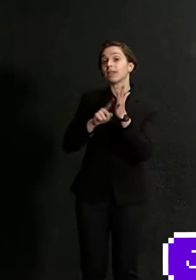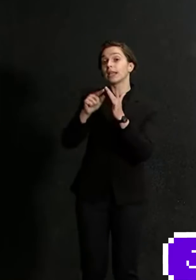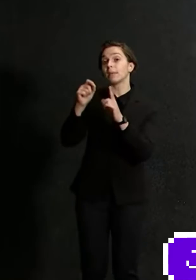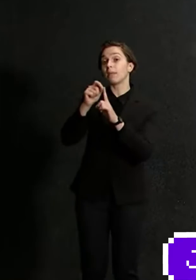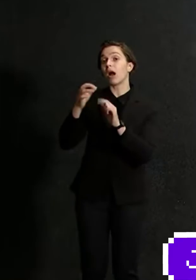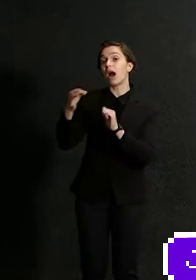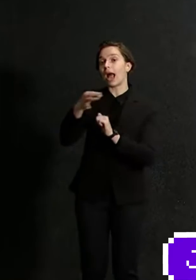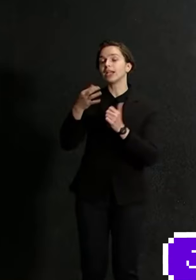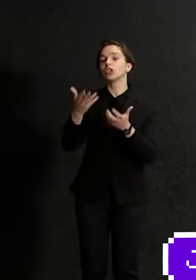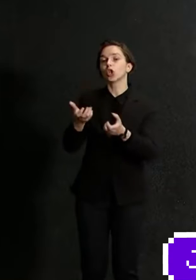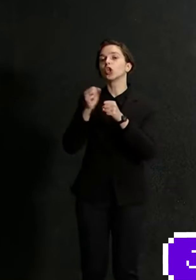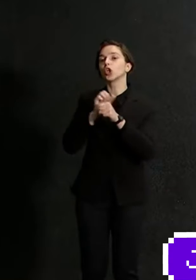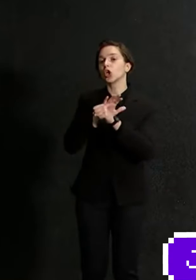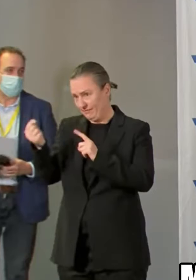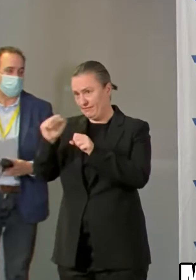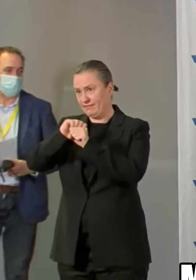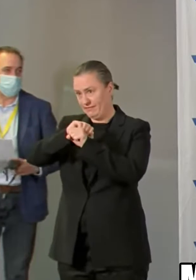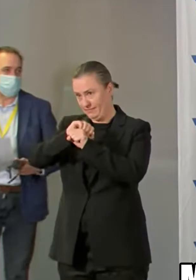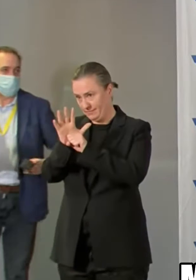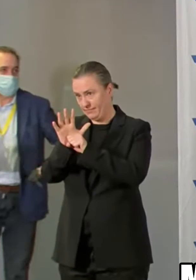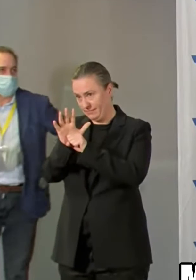Who's gonna save me?